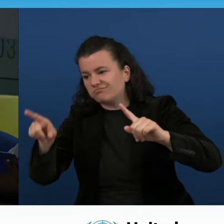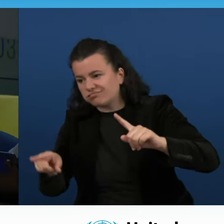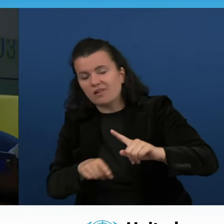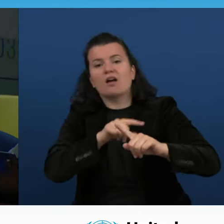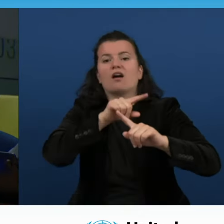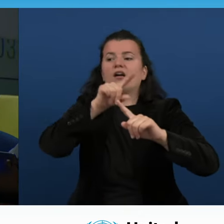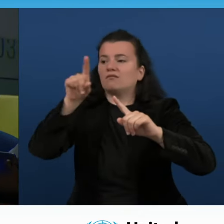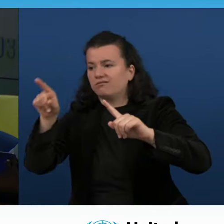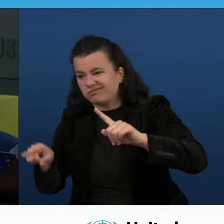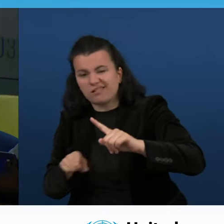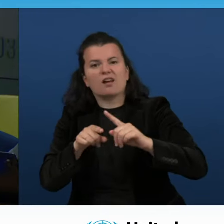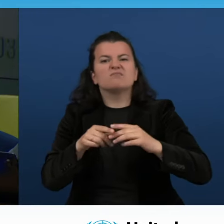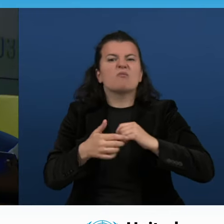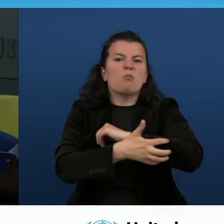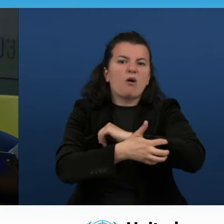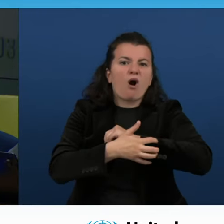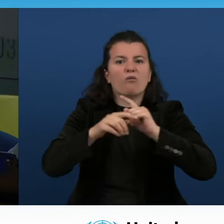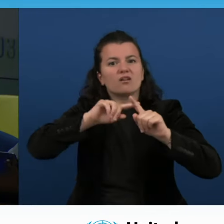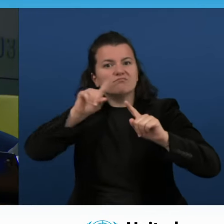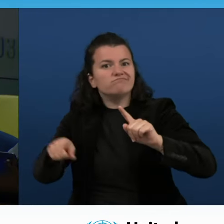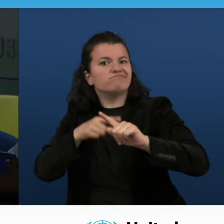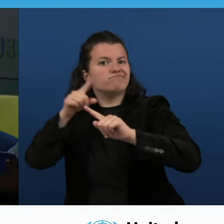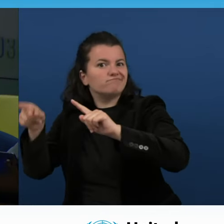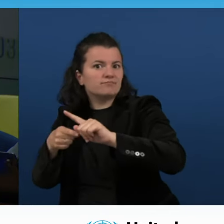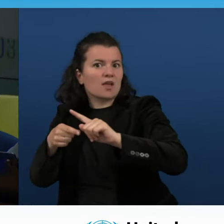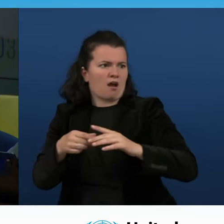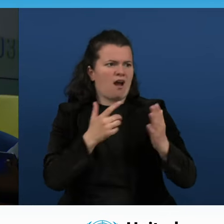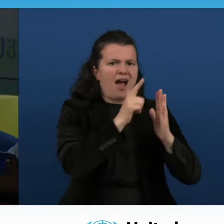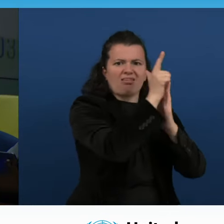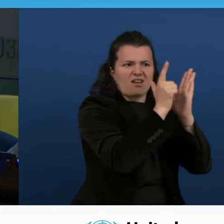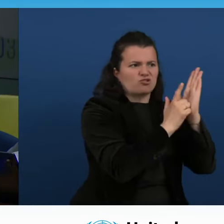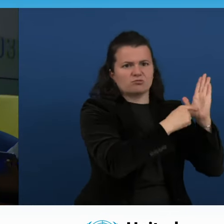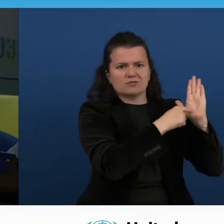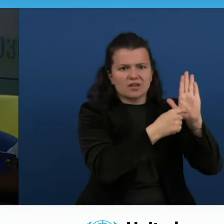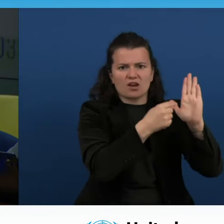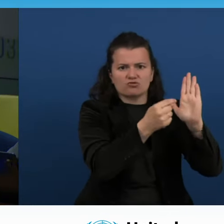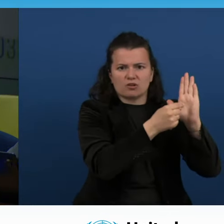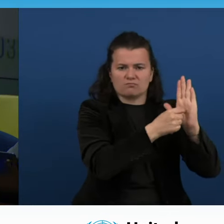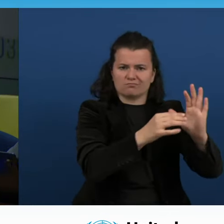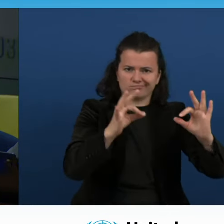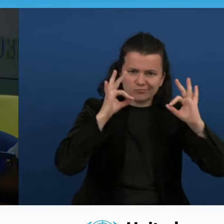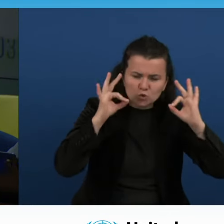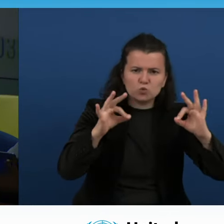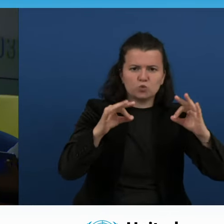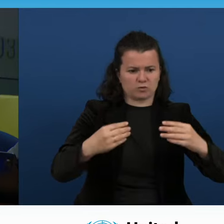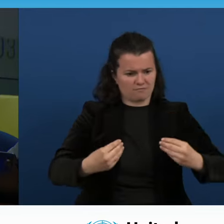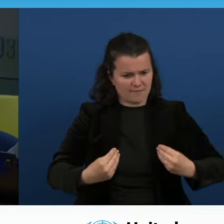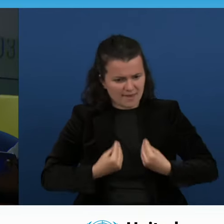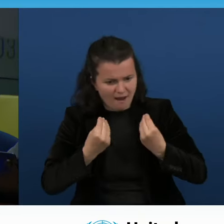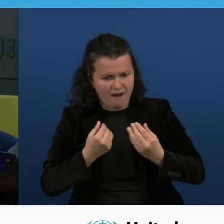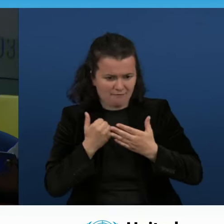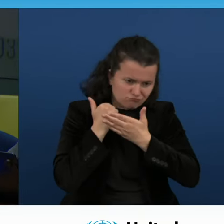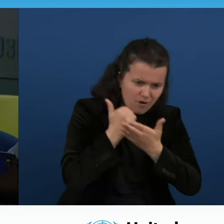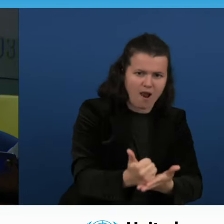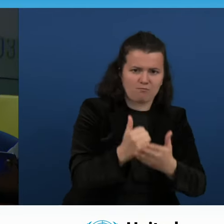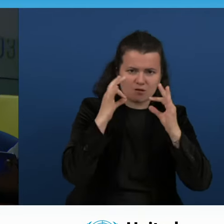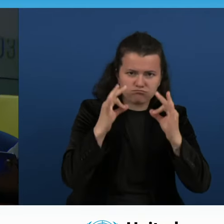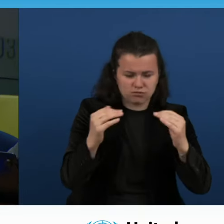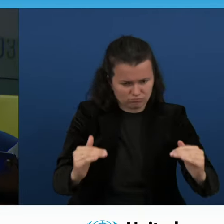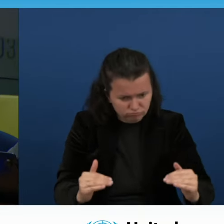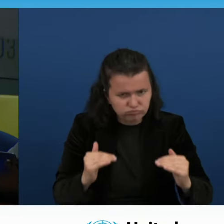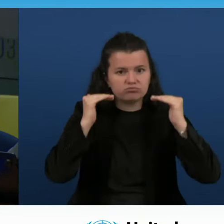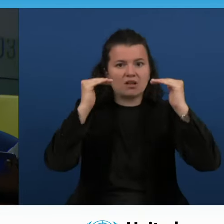not adequately reflect the concerns directed towards young people, namely due to the lack